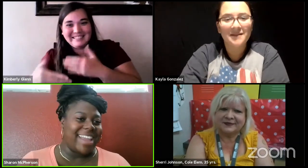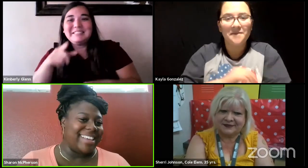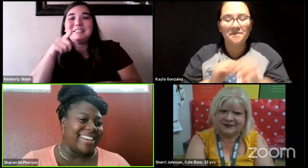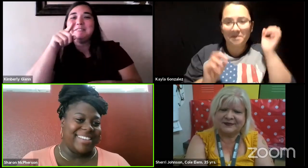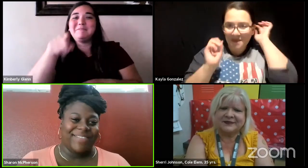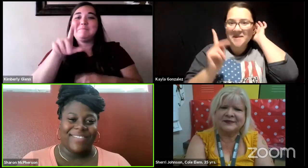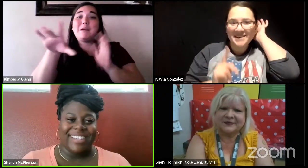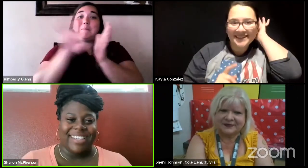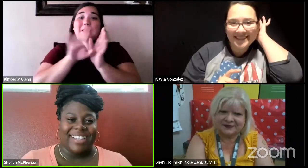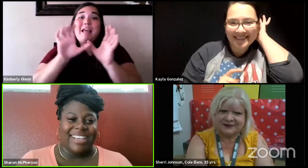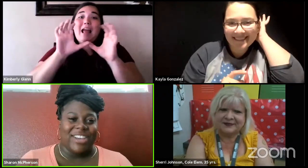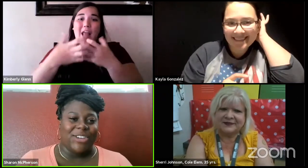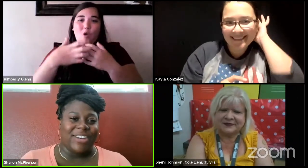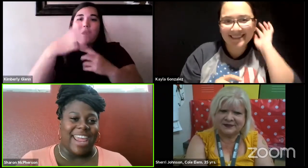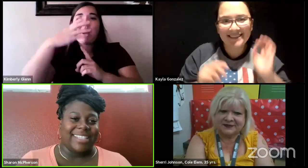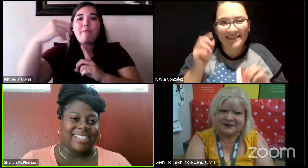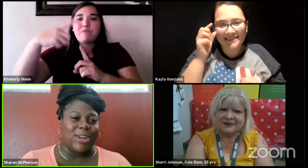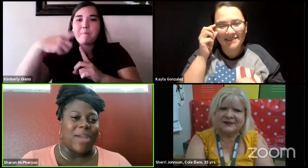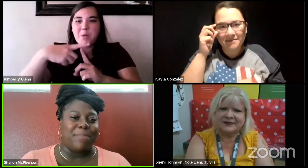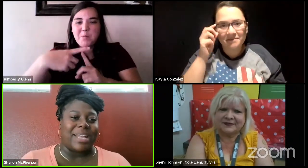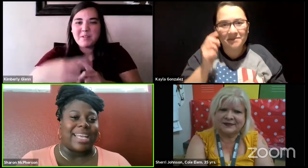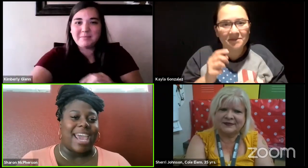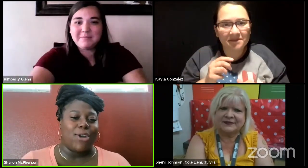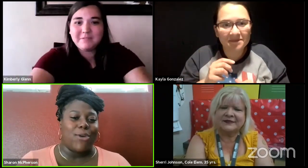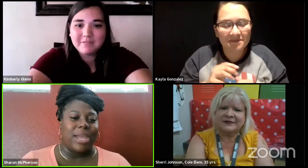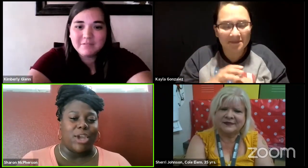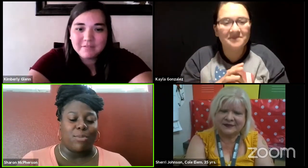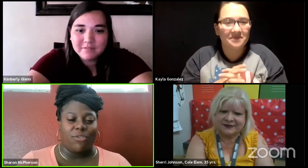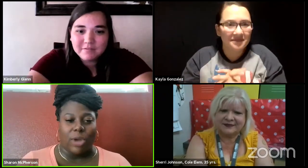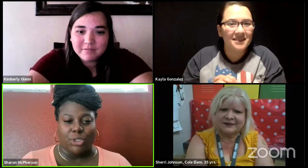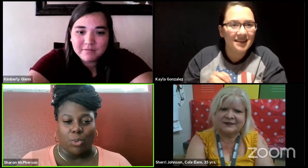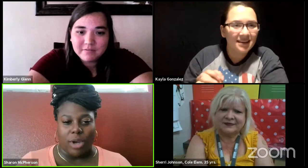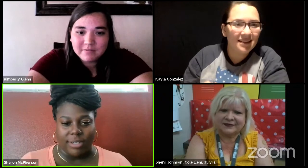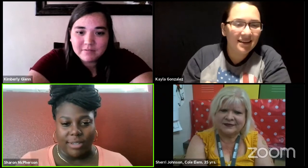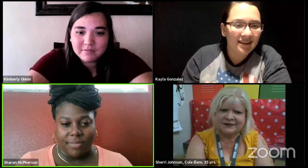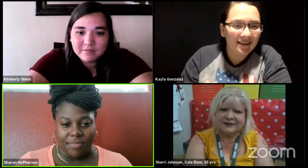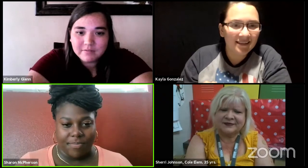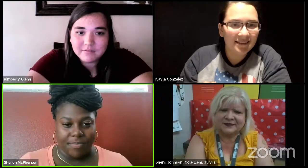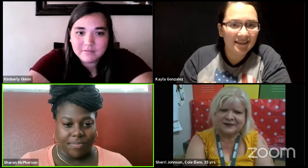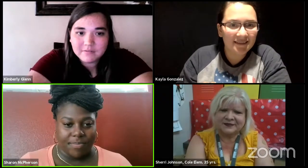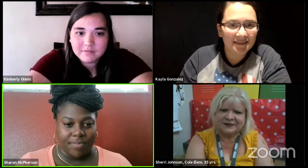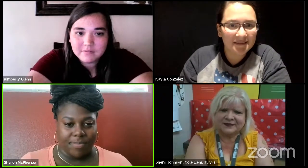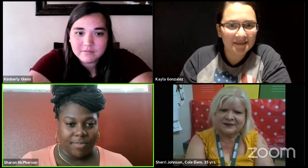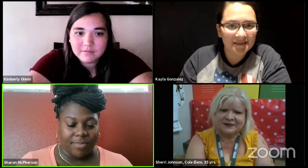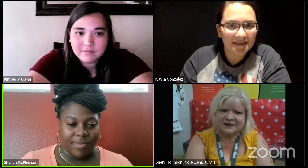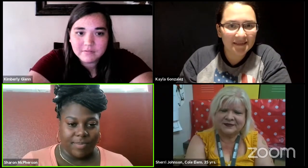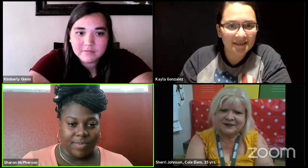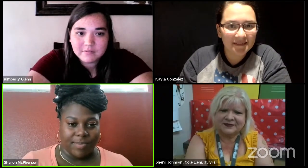All right, Kayla, you're next. Go ahead and pick a category and the number of points you want.